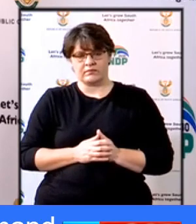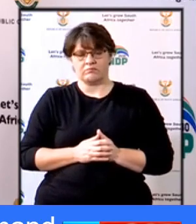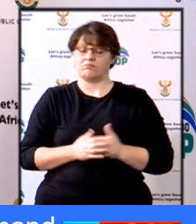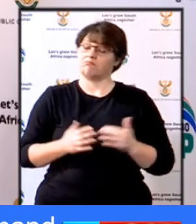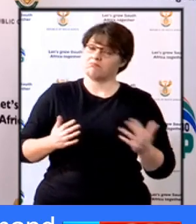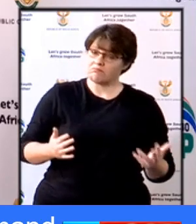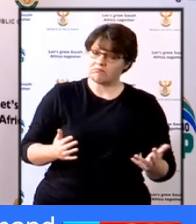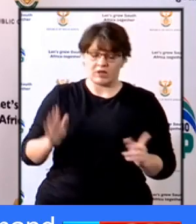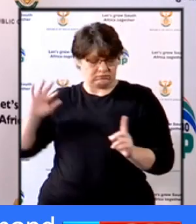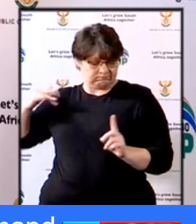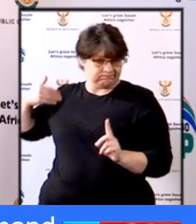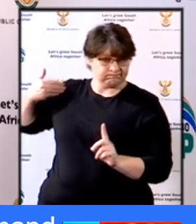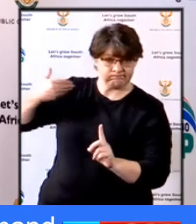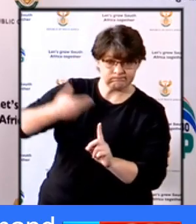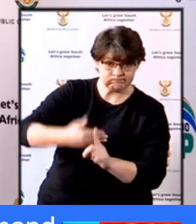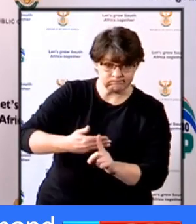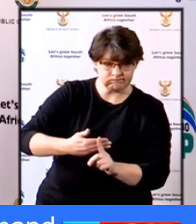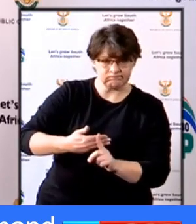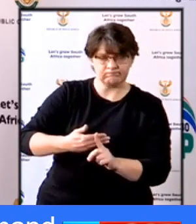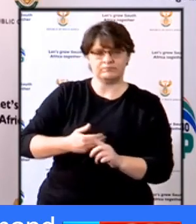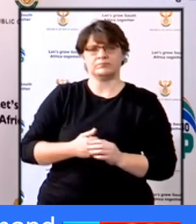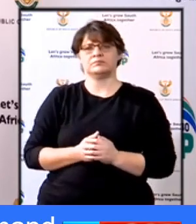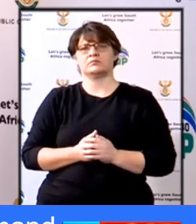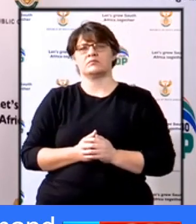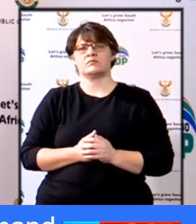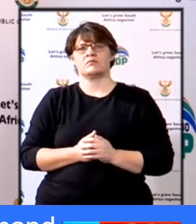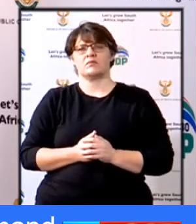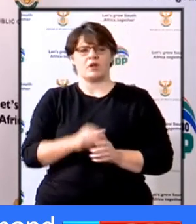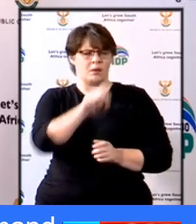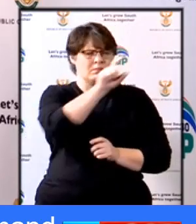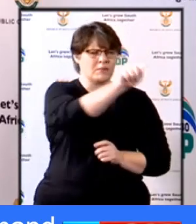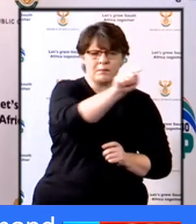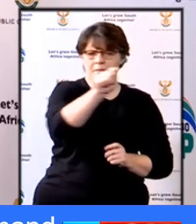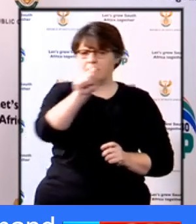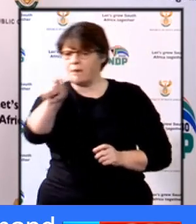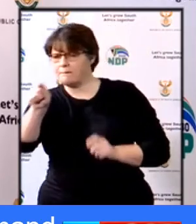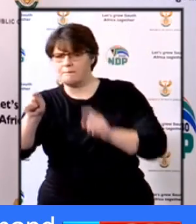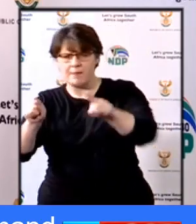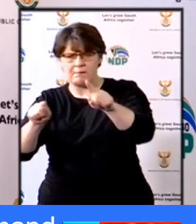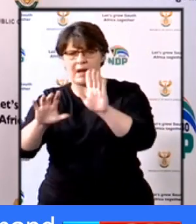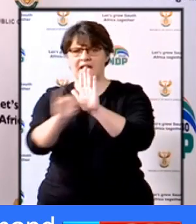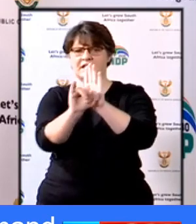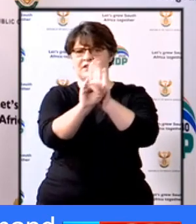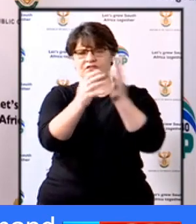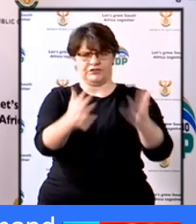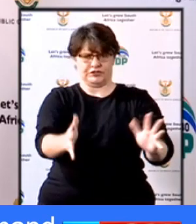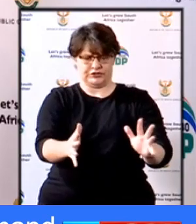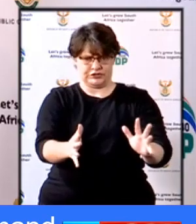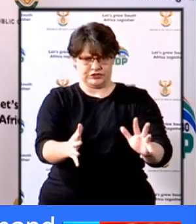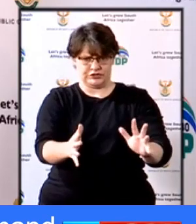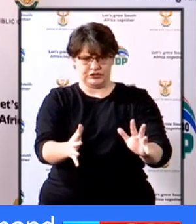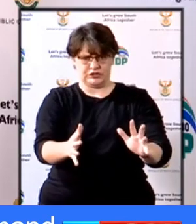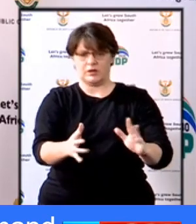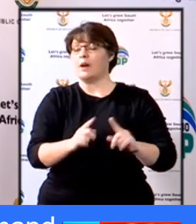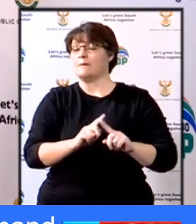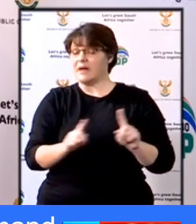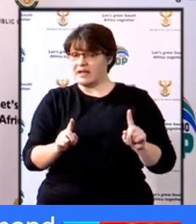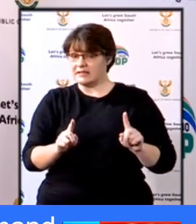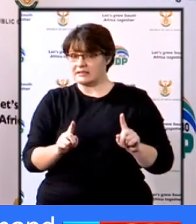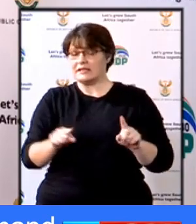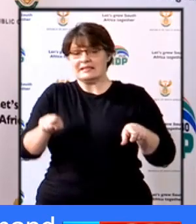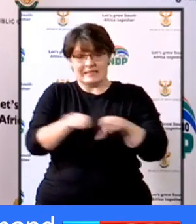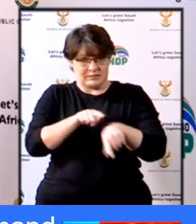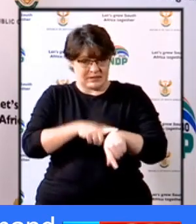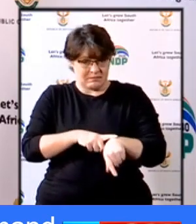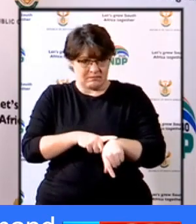So far, we've only identified potential spots, and we are doing all we can